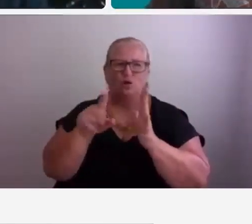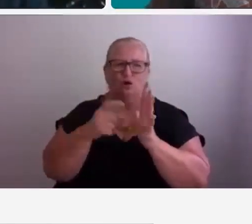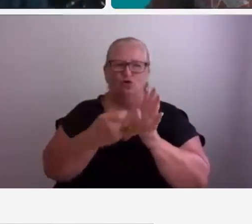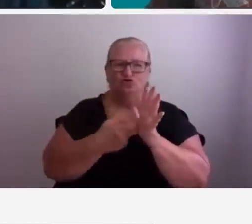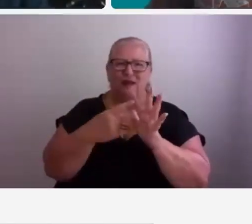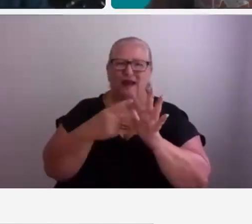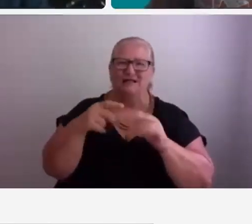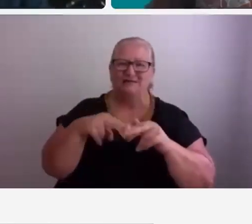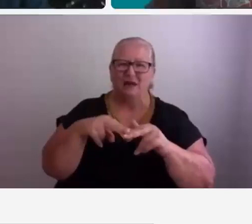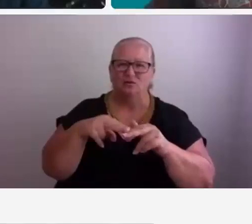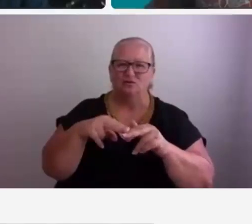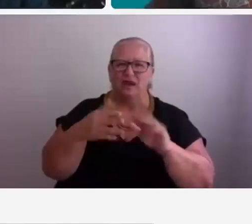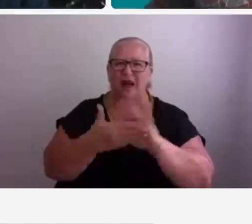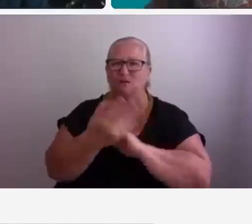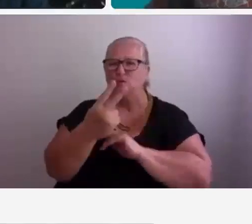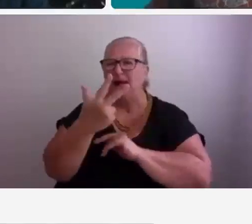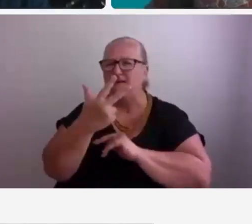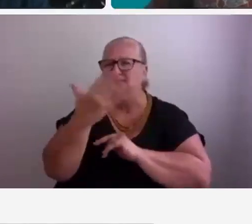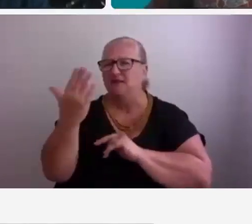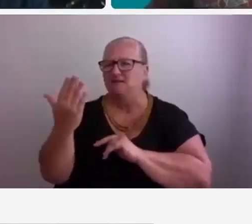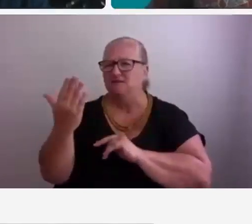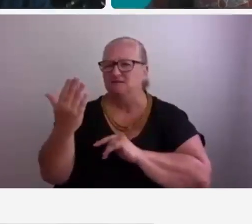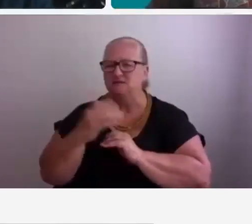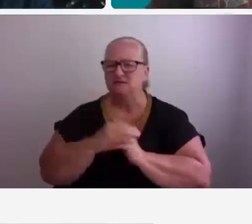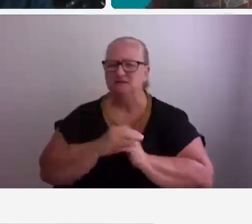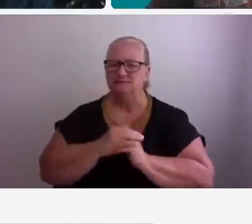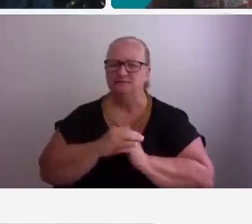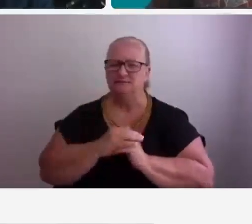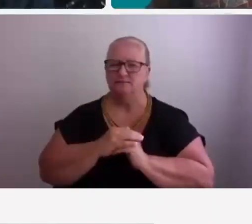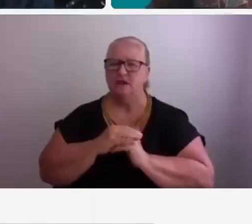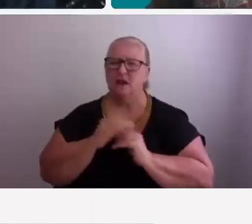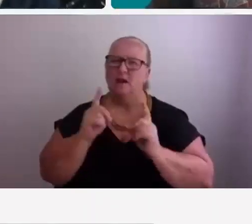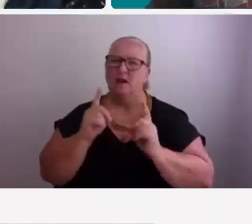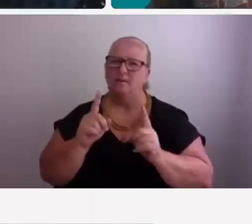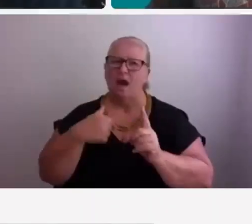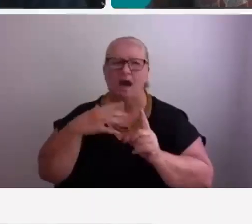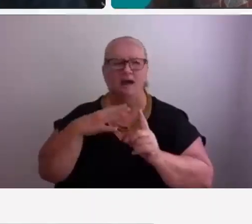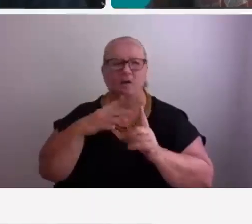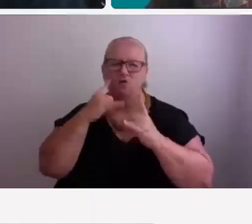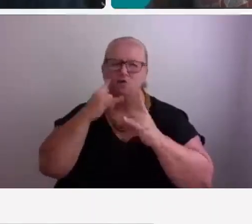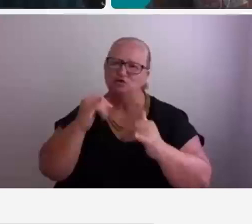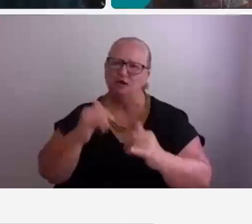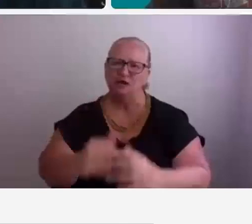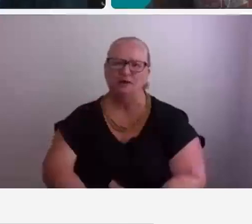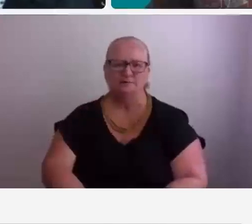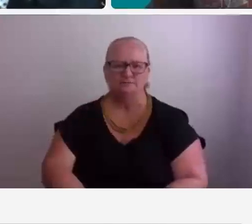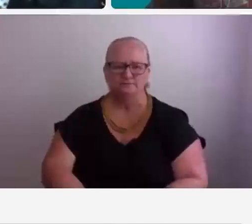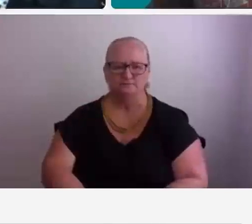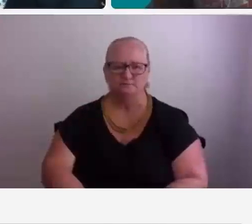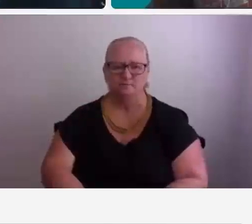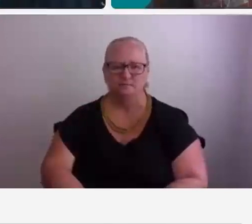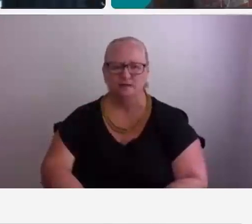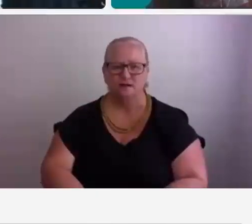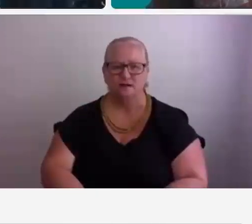within 28 days. But I'd need to check on that. In the